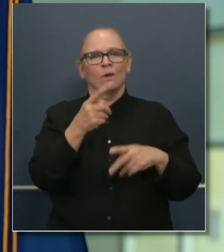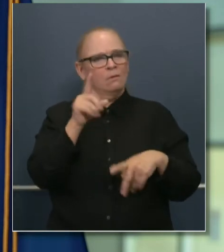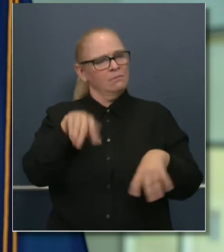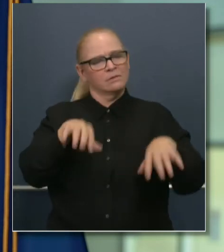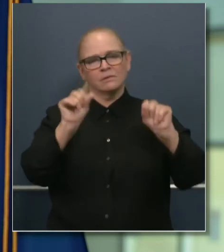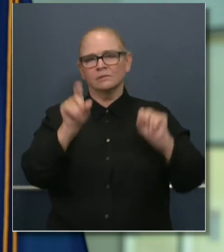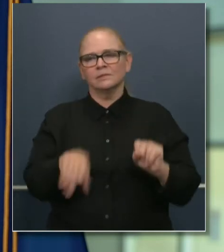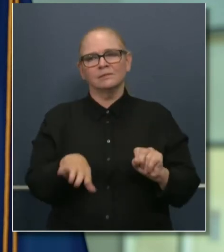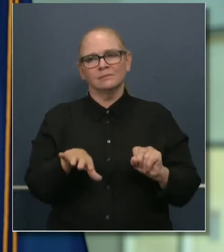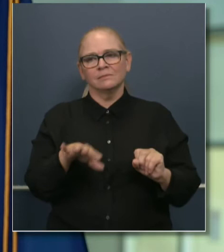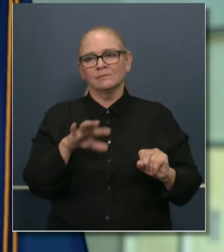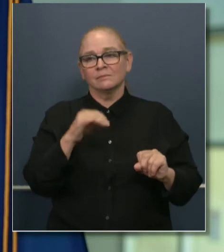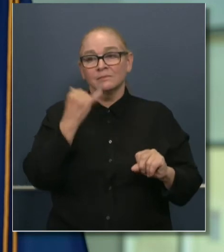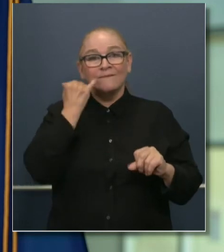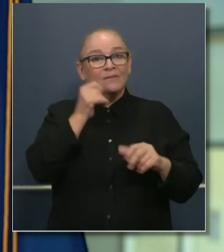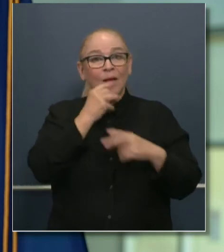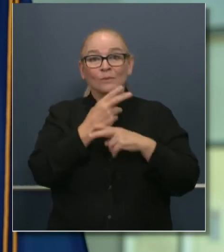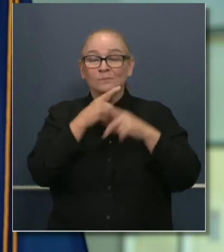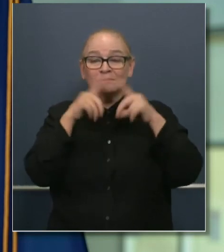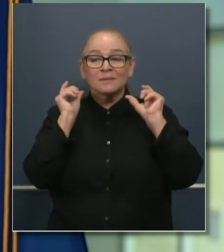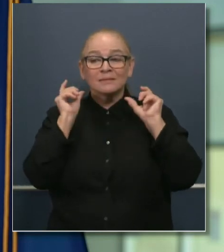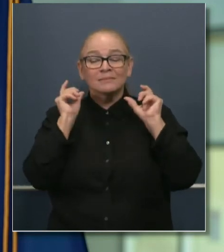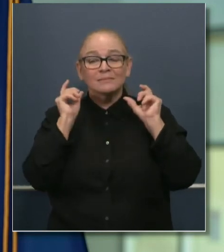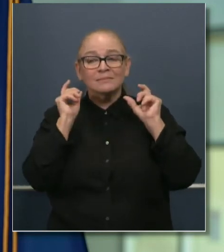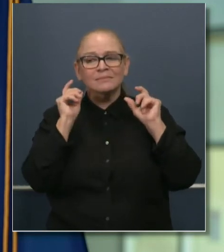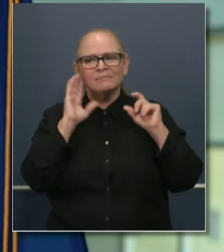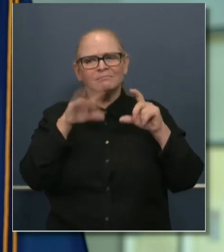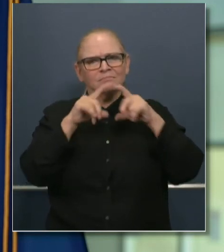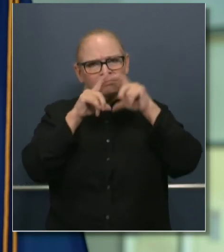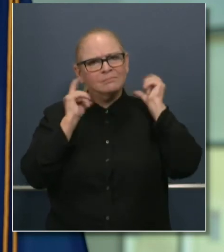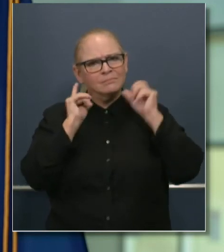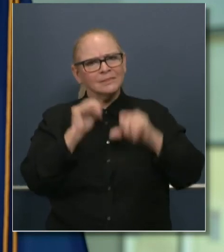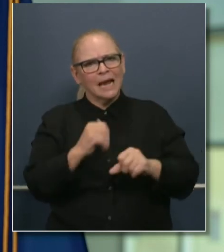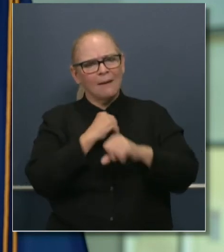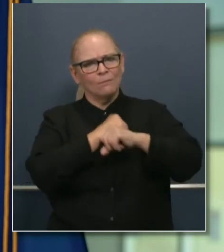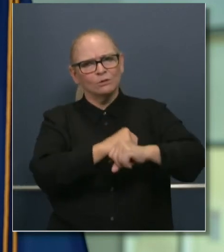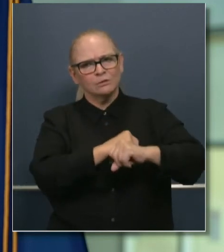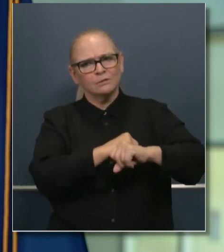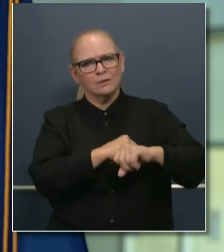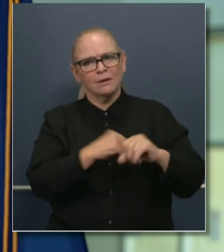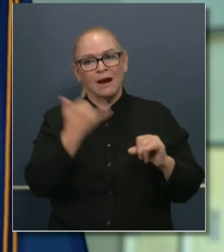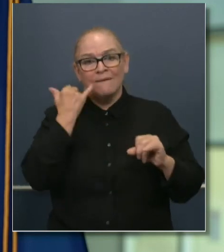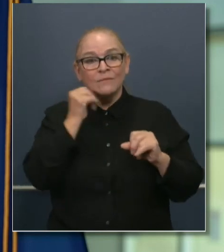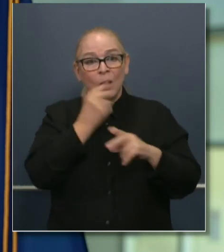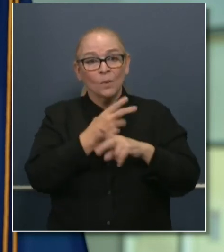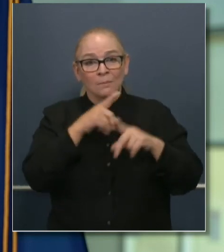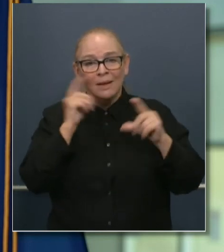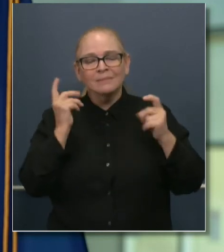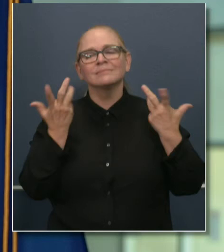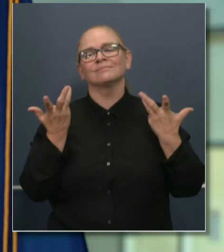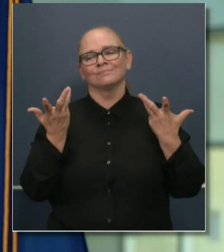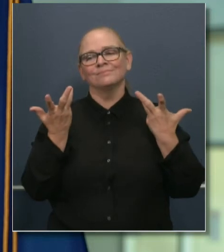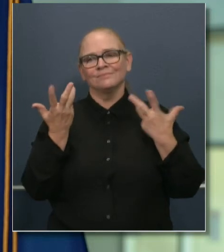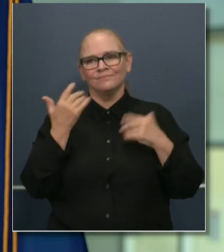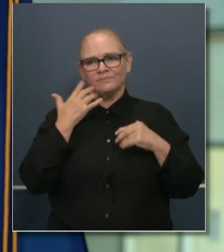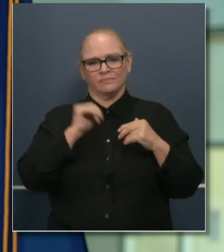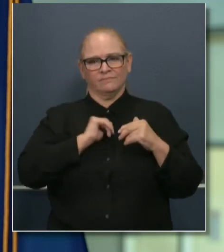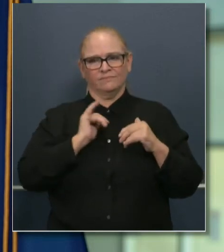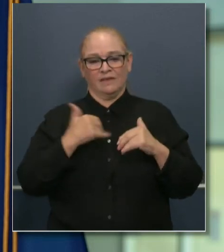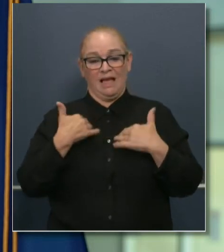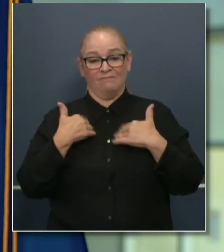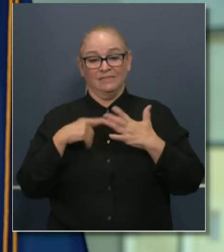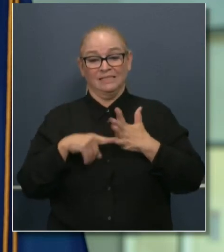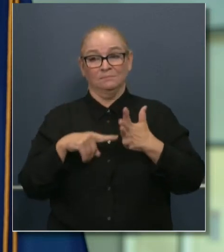bit in reducing transmission. If you're experiencing symptoms, you should go immediately and get tested. If you're not and you're a close